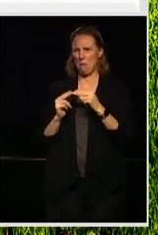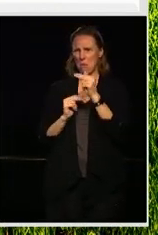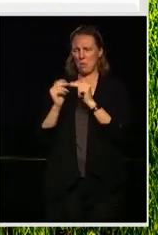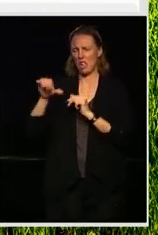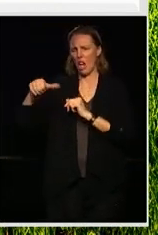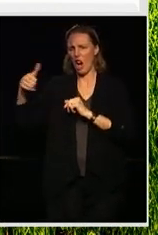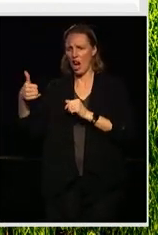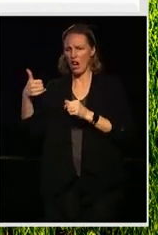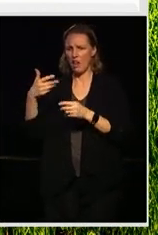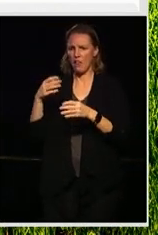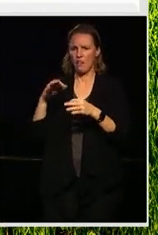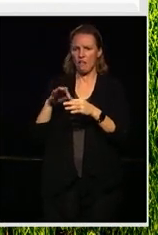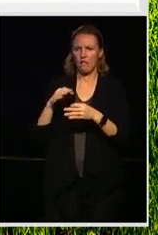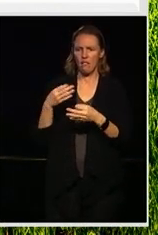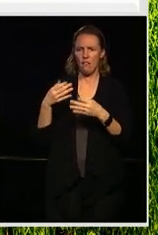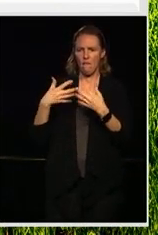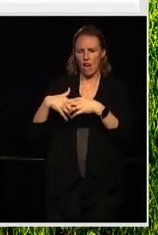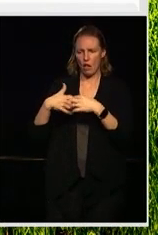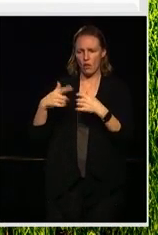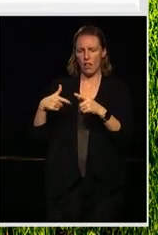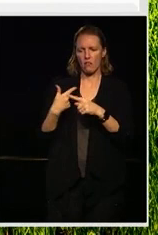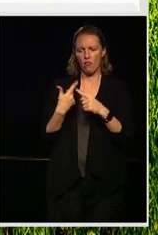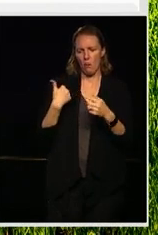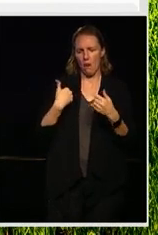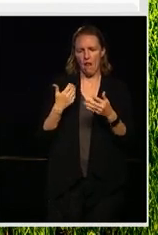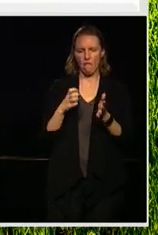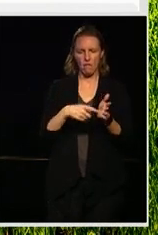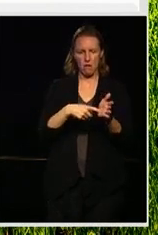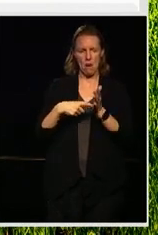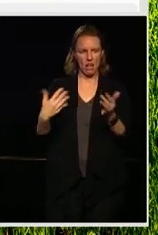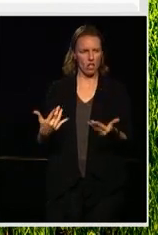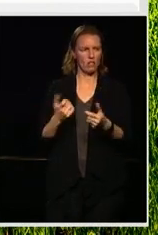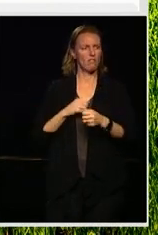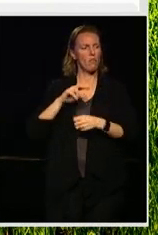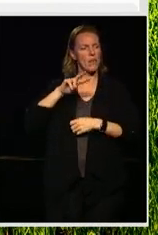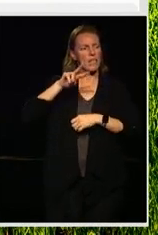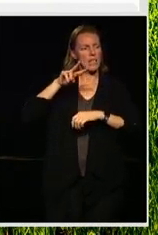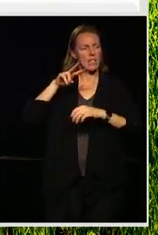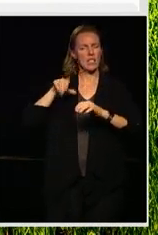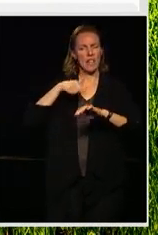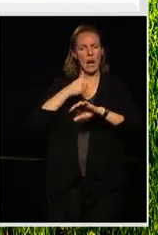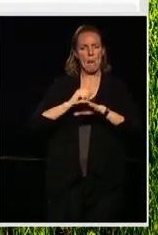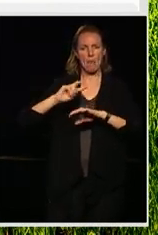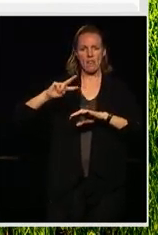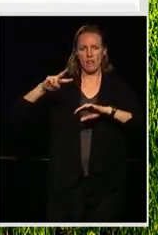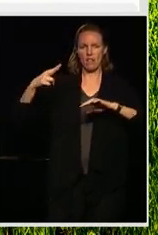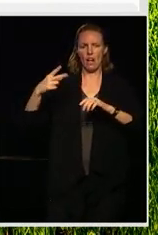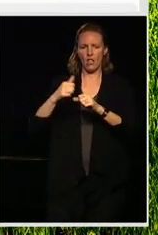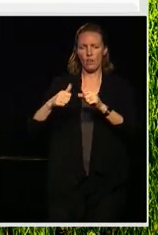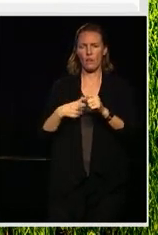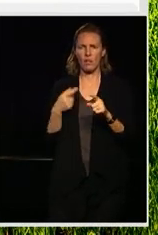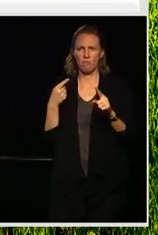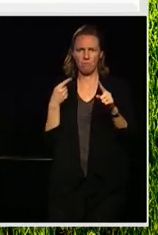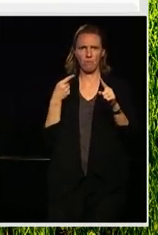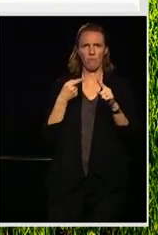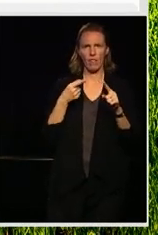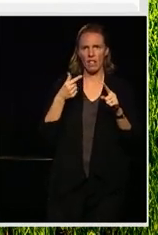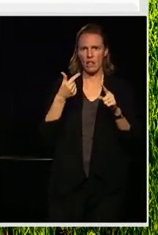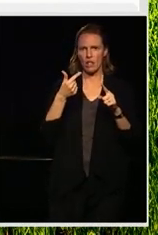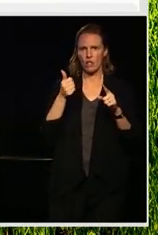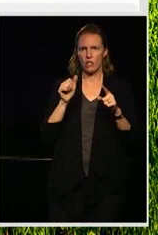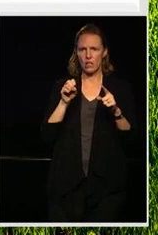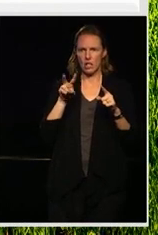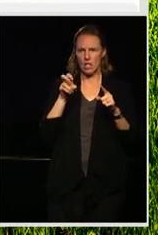until the demand is regionally here. We would set up the second year in Geneva is where we're targeting at the can